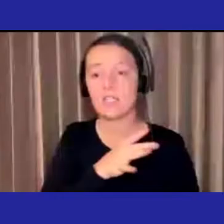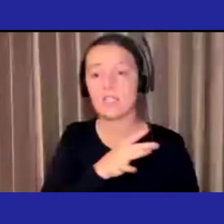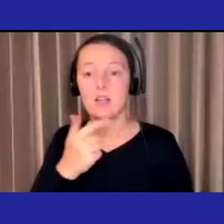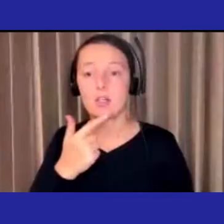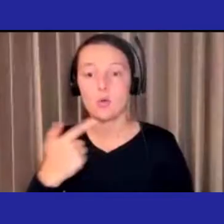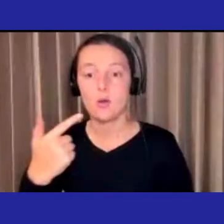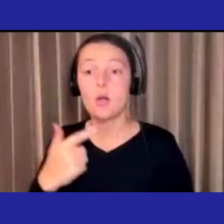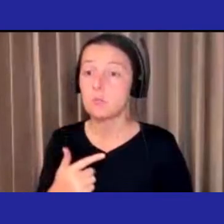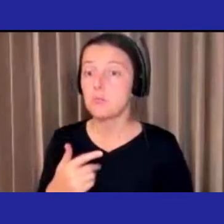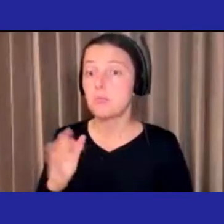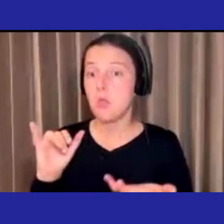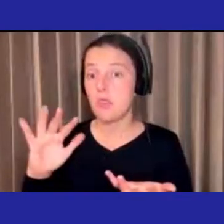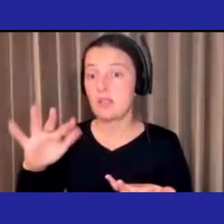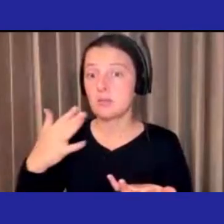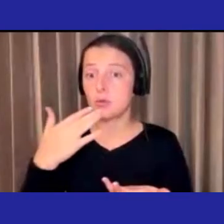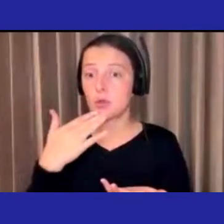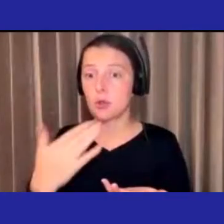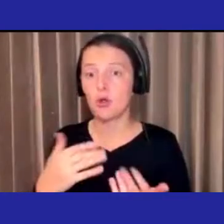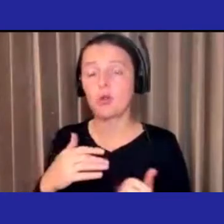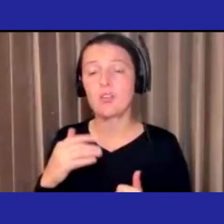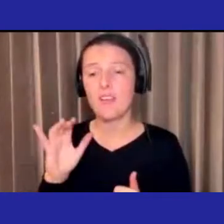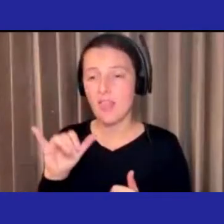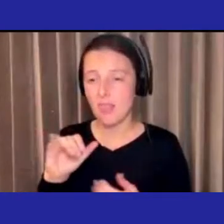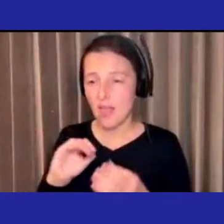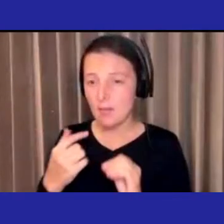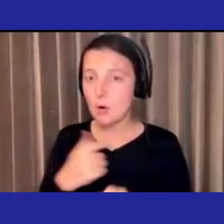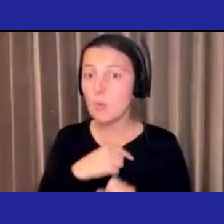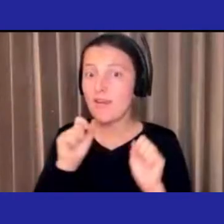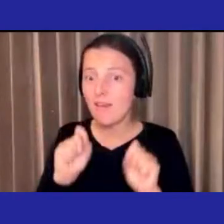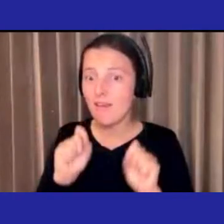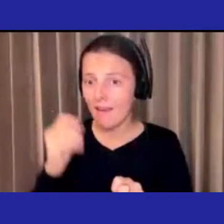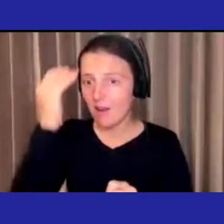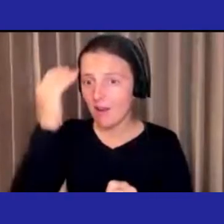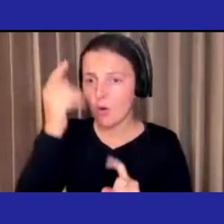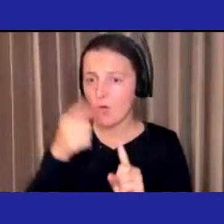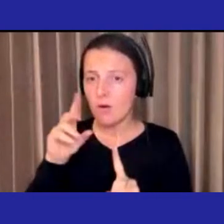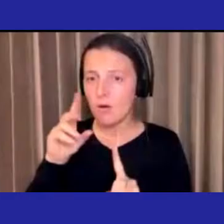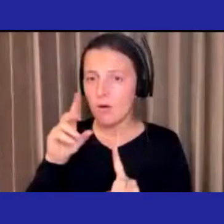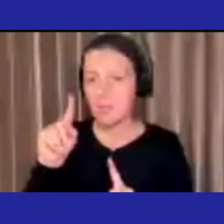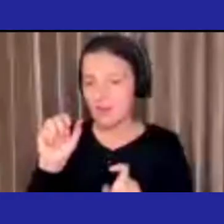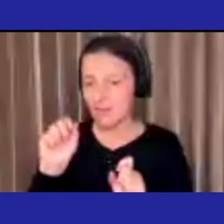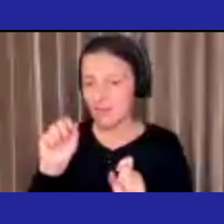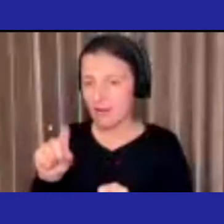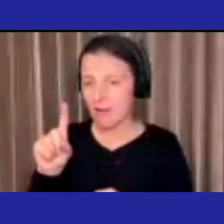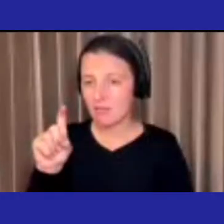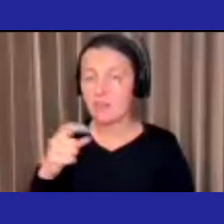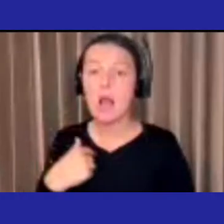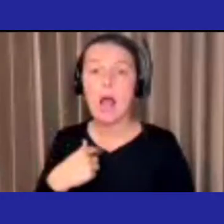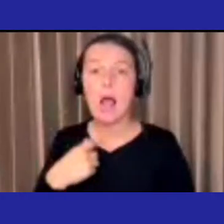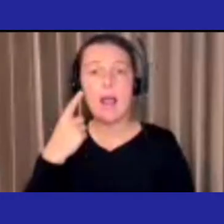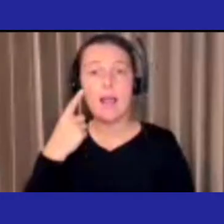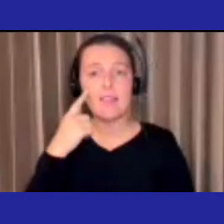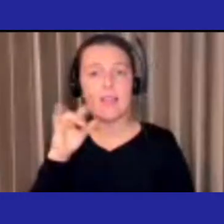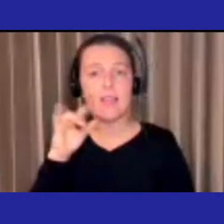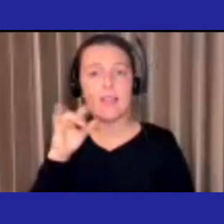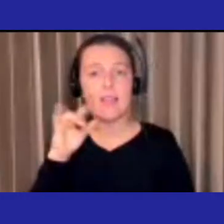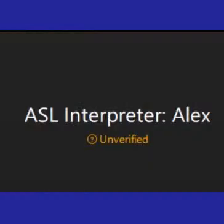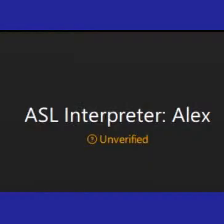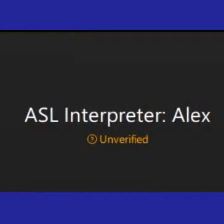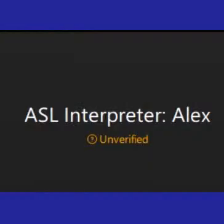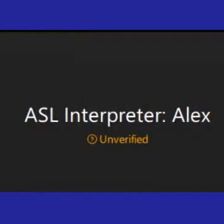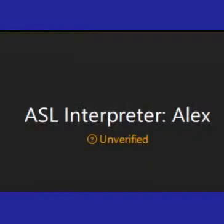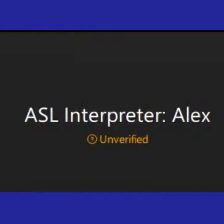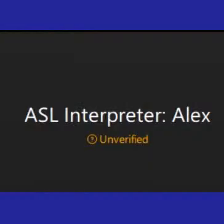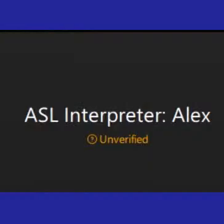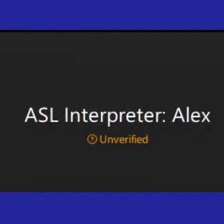that something we can know, Nicola, from the data? I think that's something we can work on. There's a new way that it's